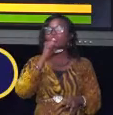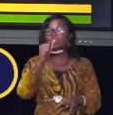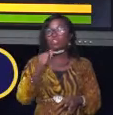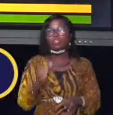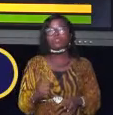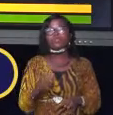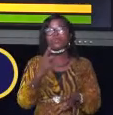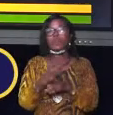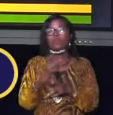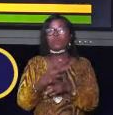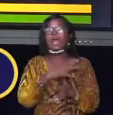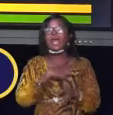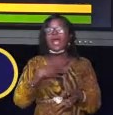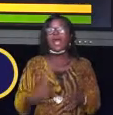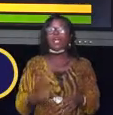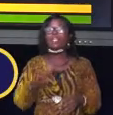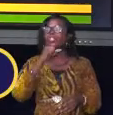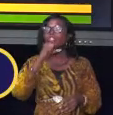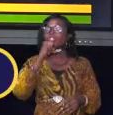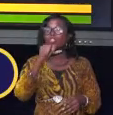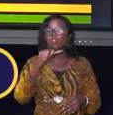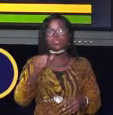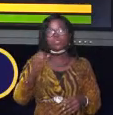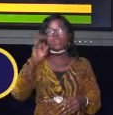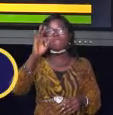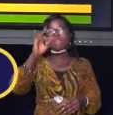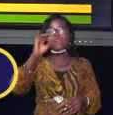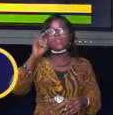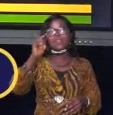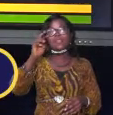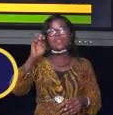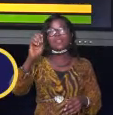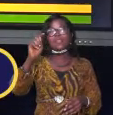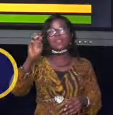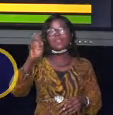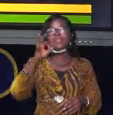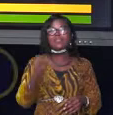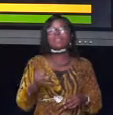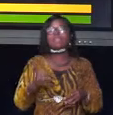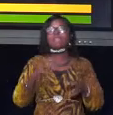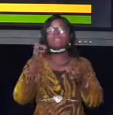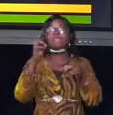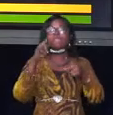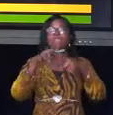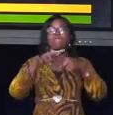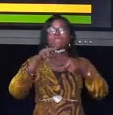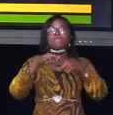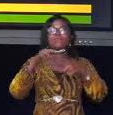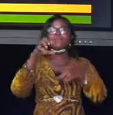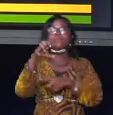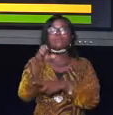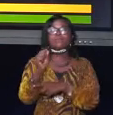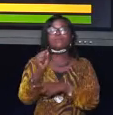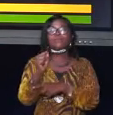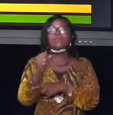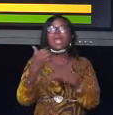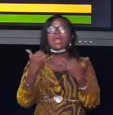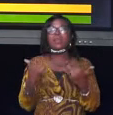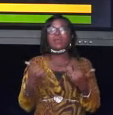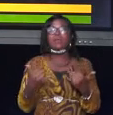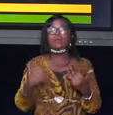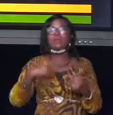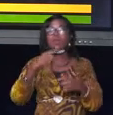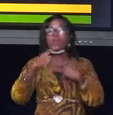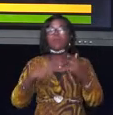and non-finite verbs. Don't forget, our last topic was transitive and intransitive